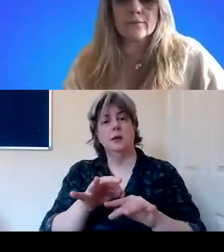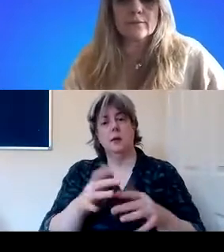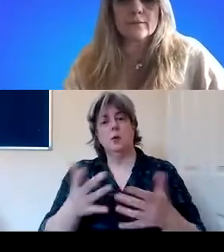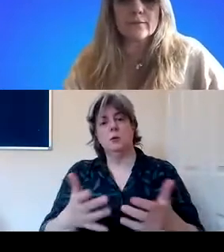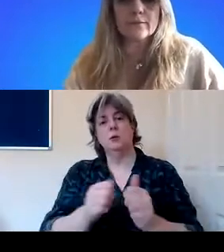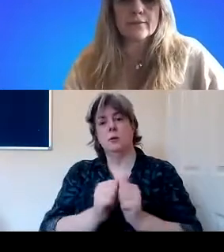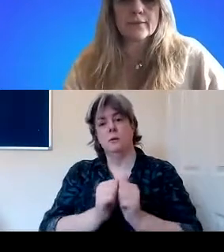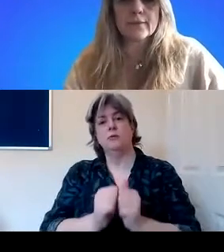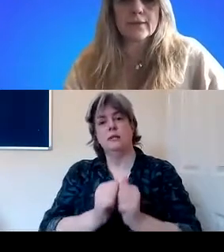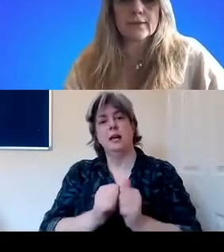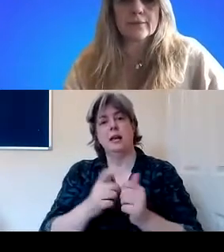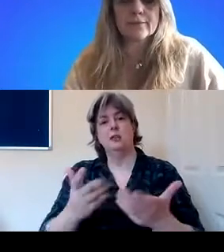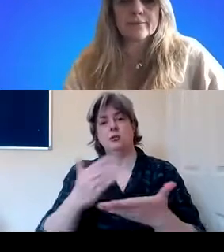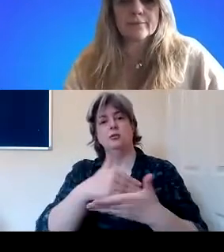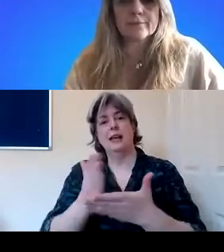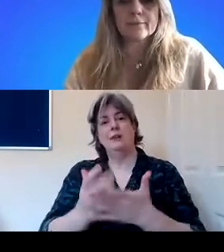and please use the hashtag